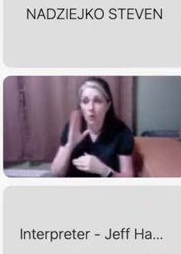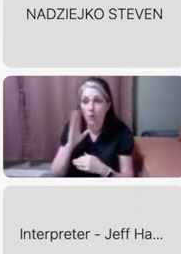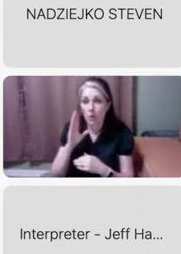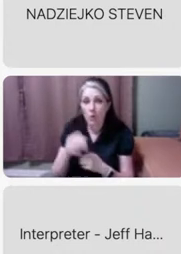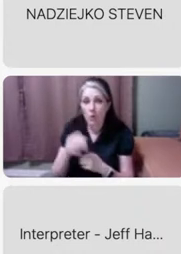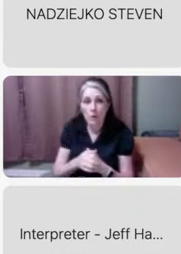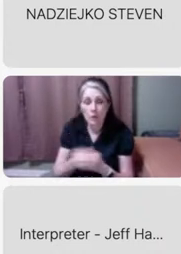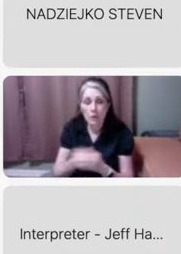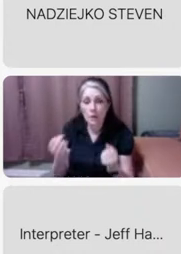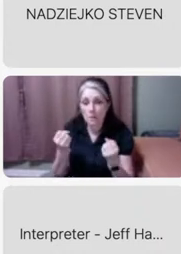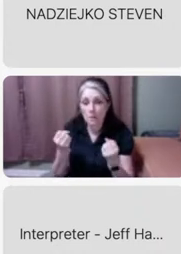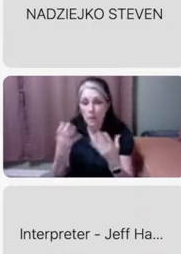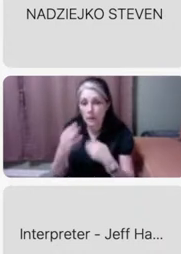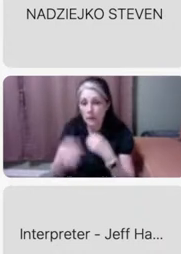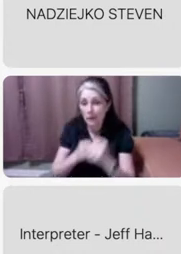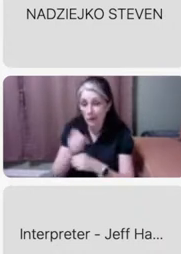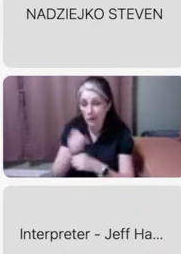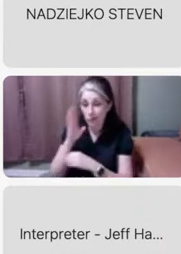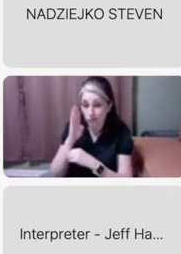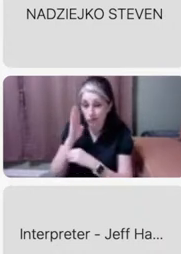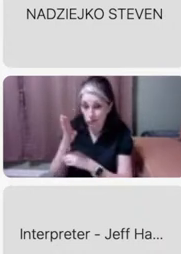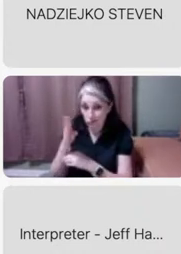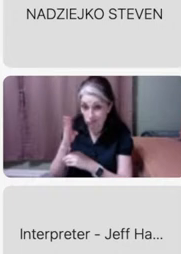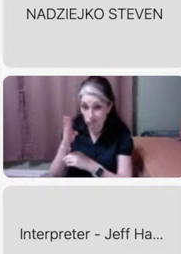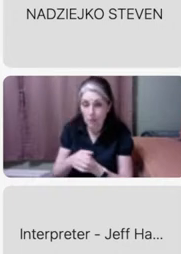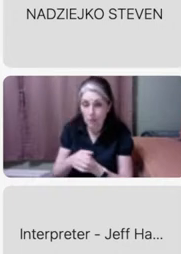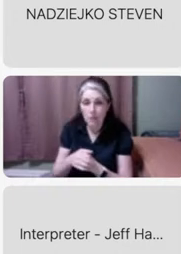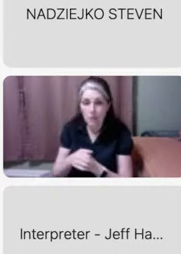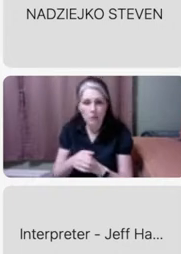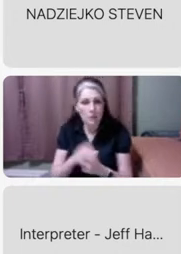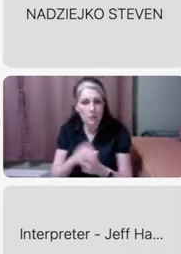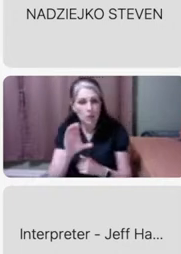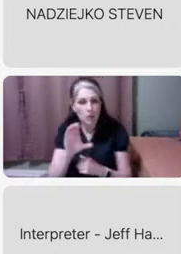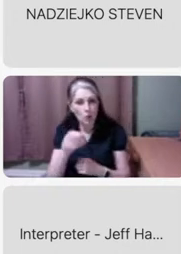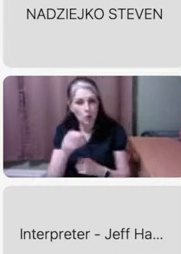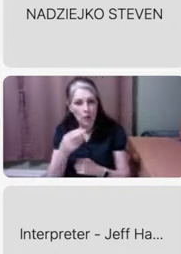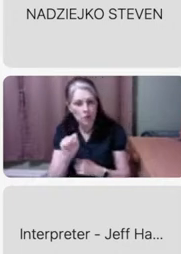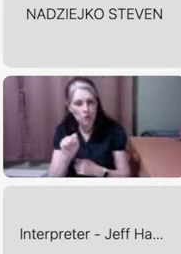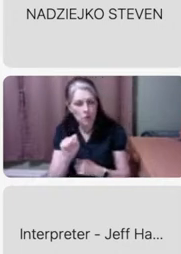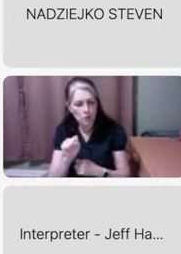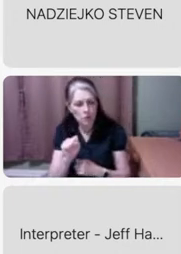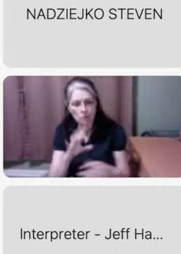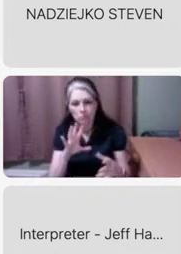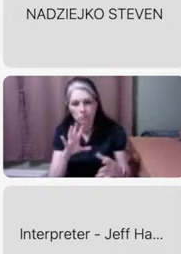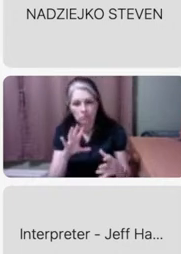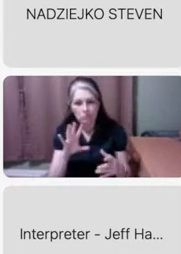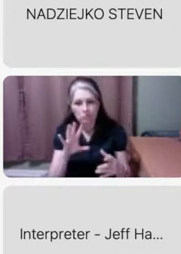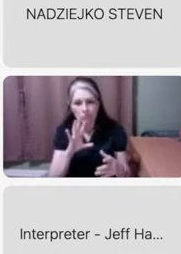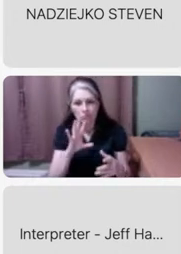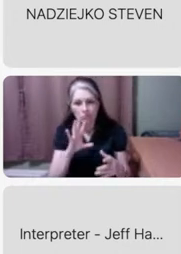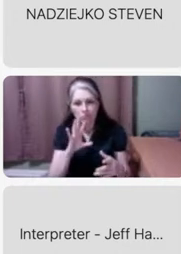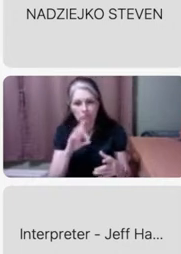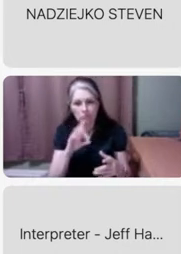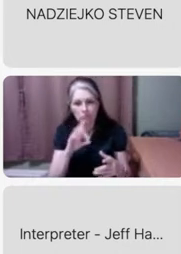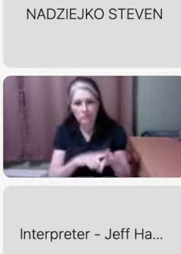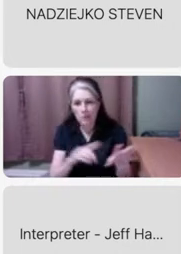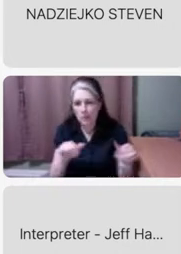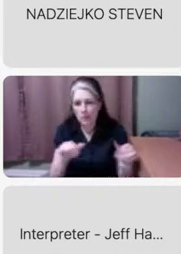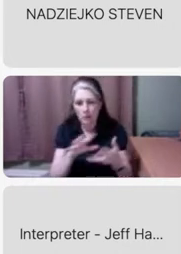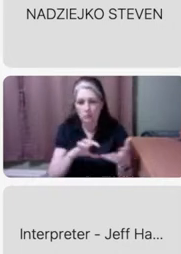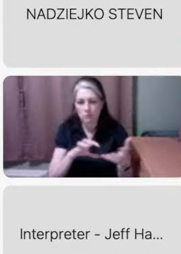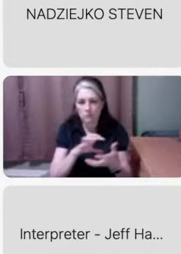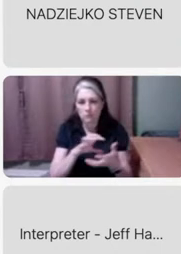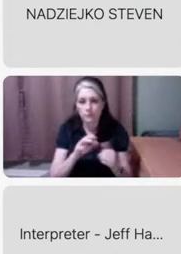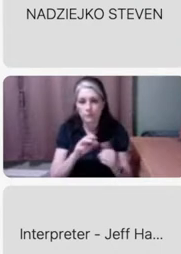now and so uh it's a he's colton high school grad so i think that's a very proud yellow jacket he was a very proud yellow